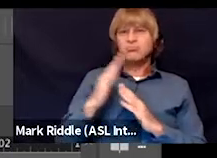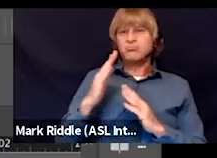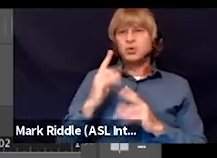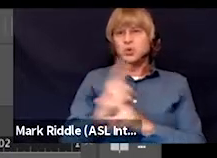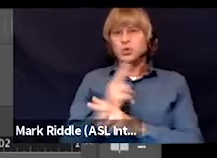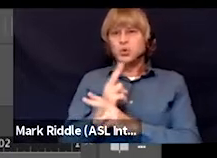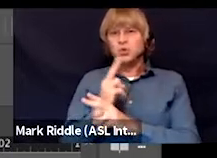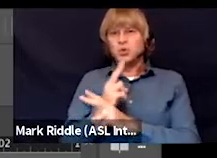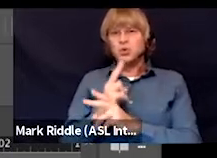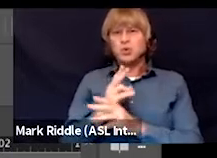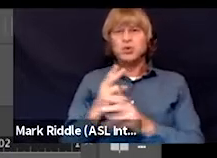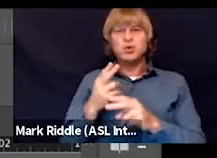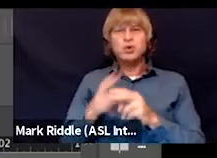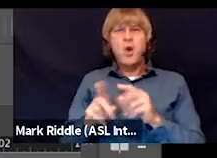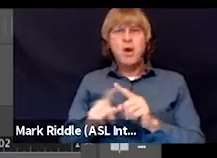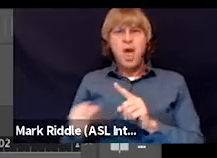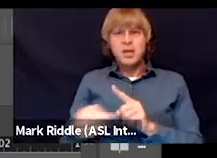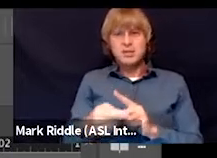go-to shortcuts.